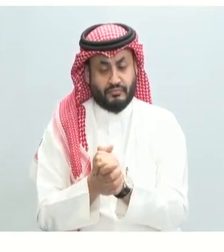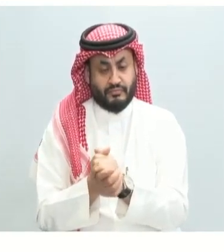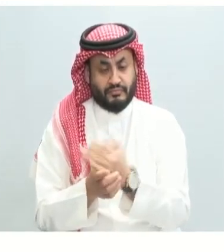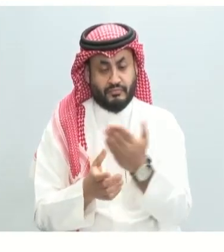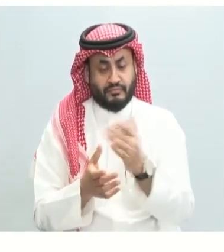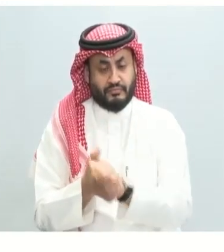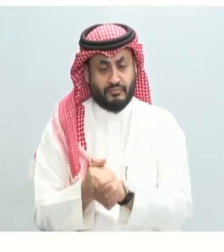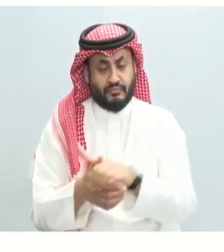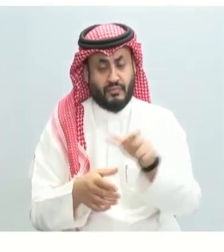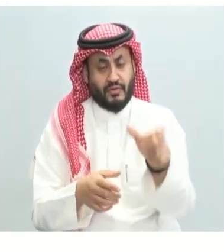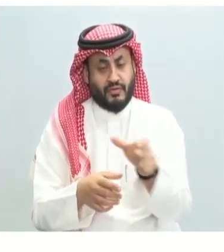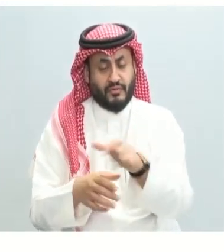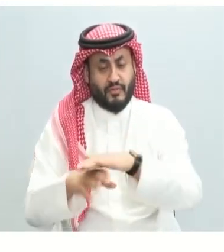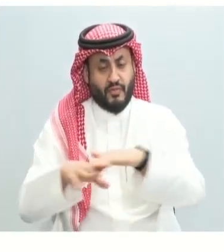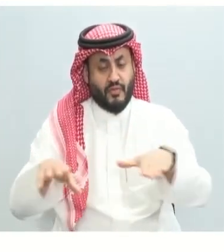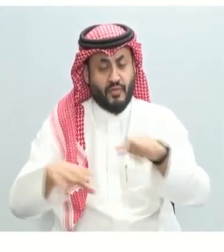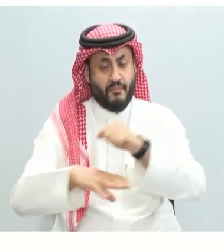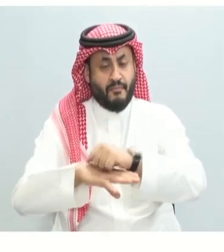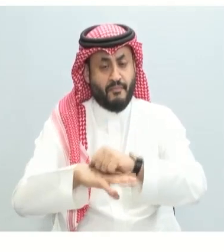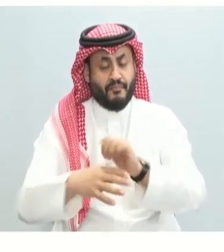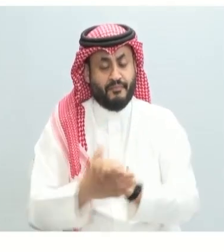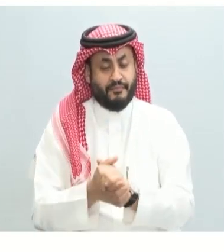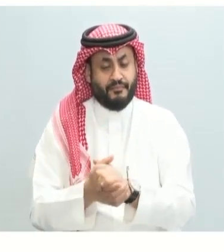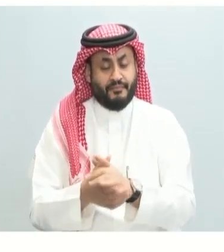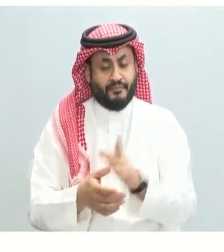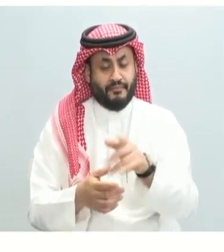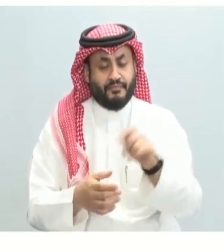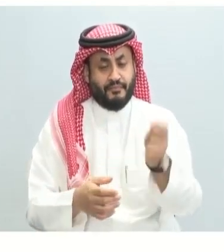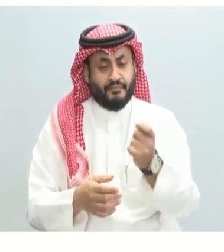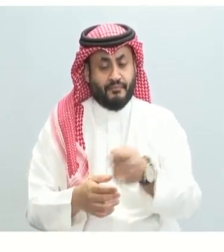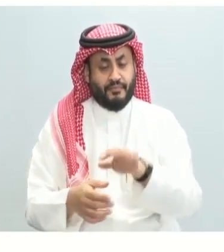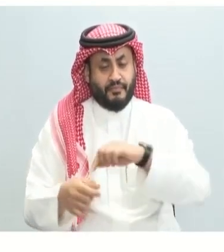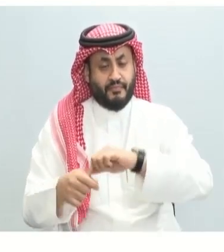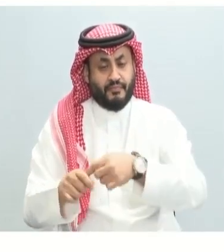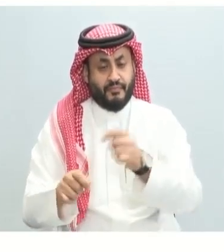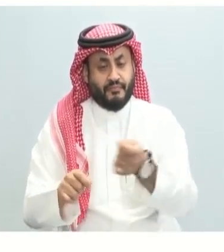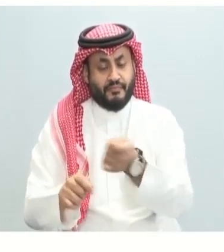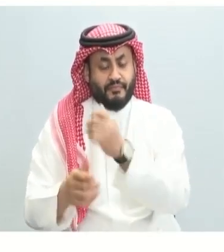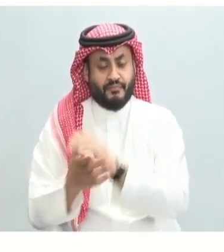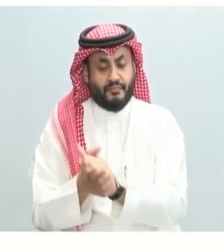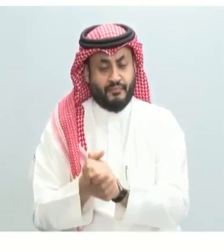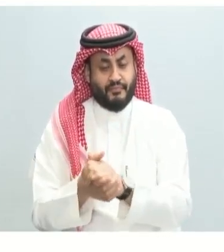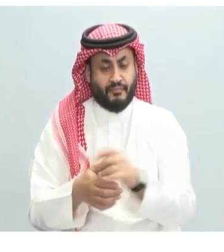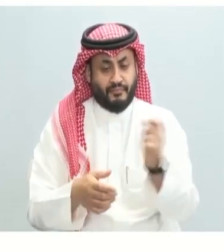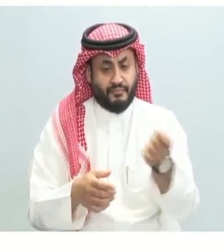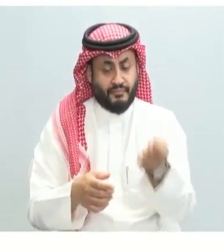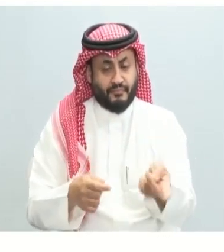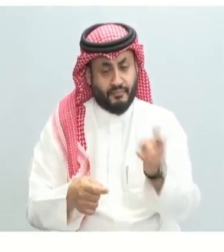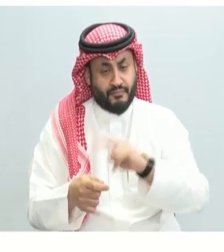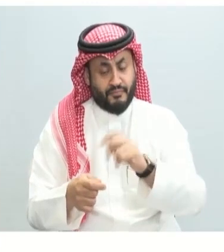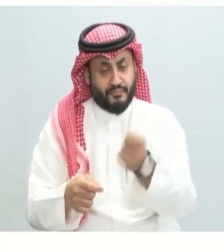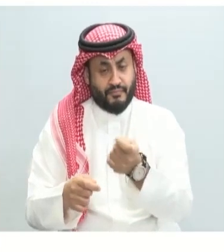things on my desk. Pens and pencils. Pens